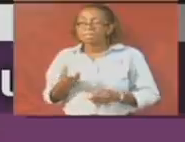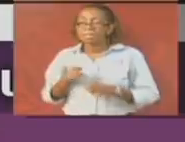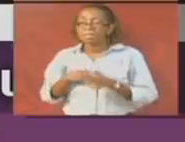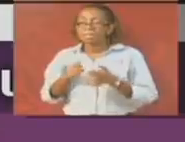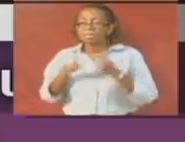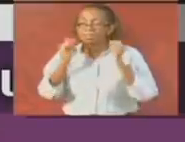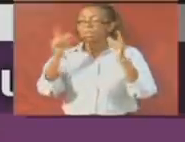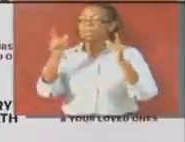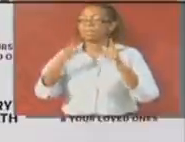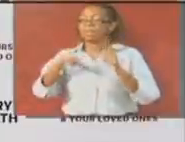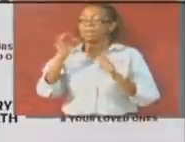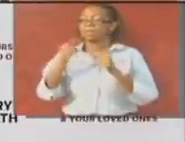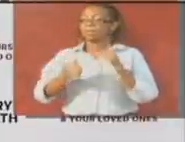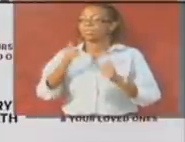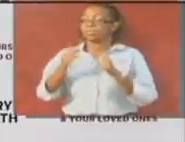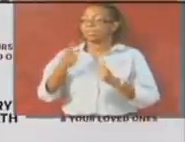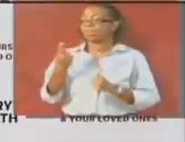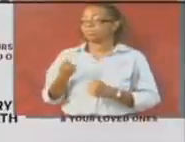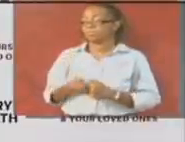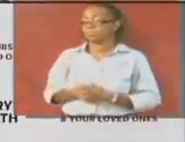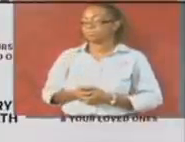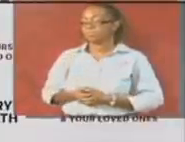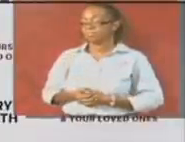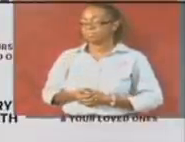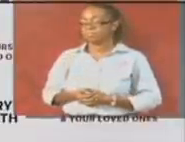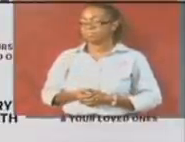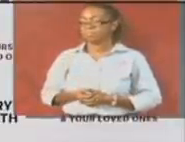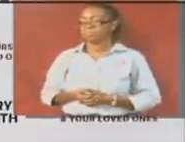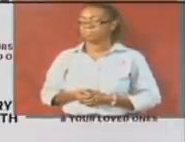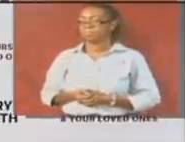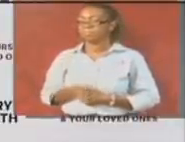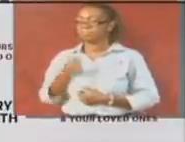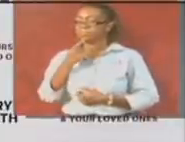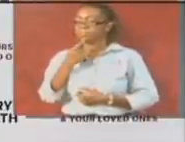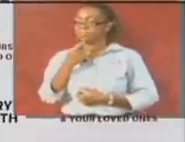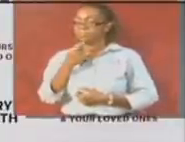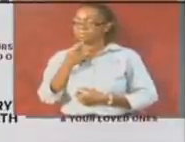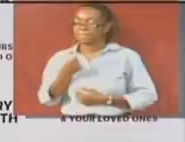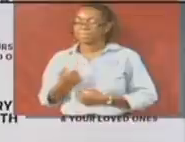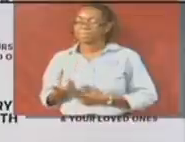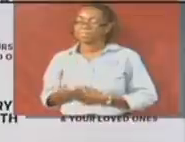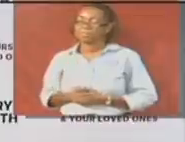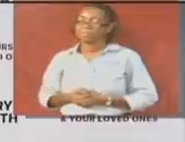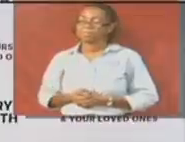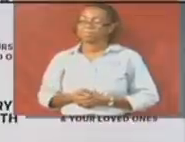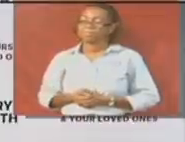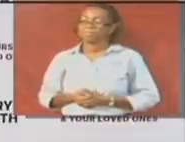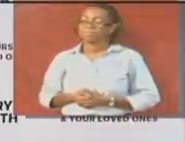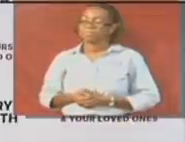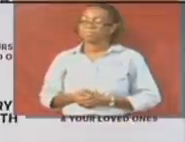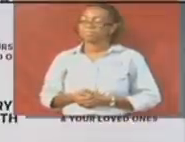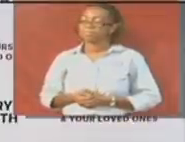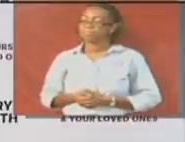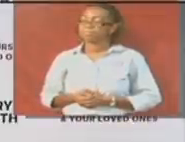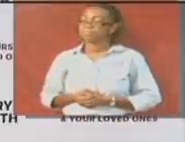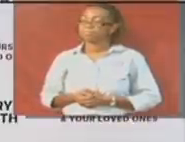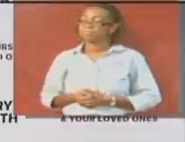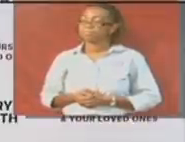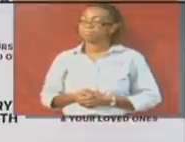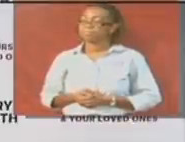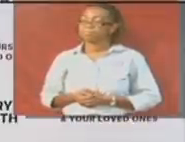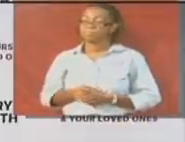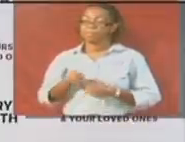Okay, thank you for the questions. At this point in time, the side effects or any additional